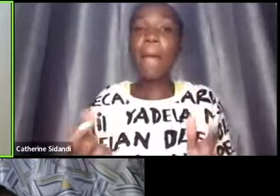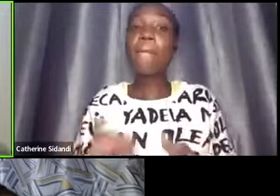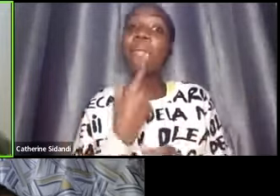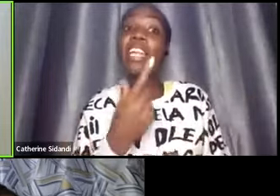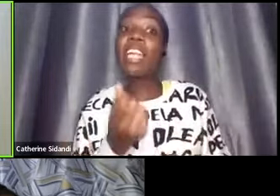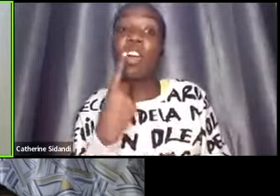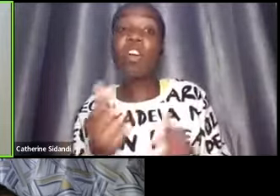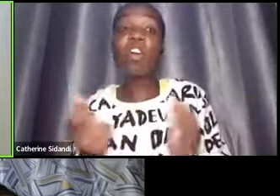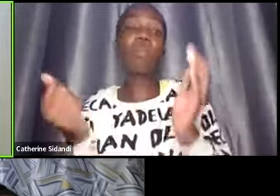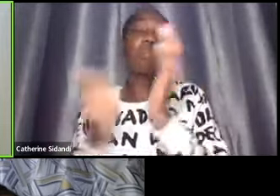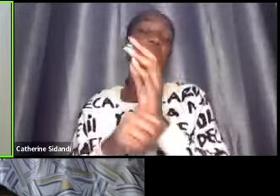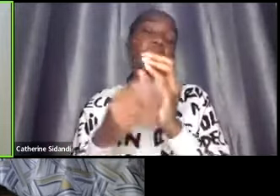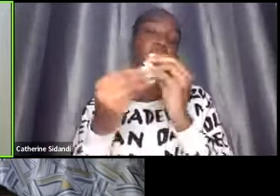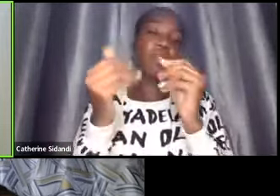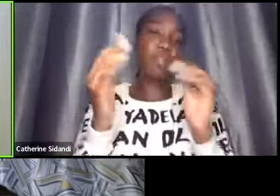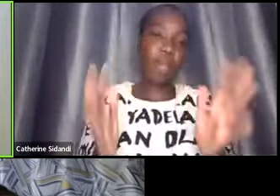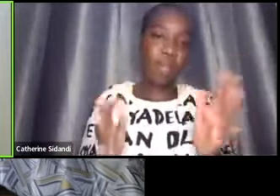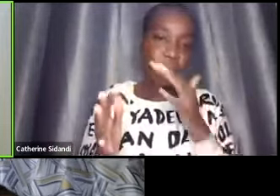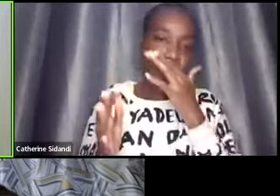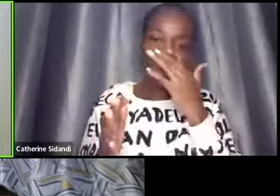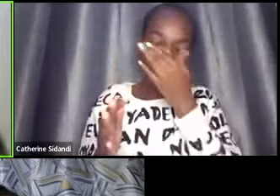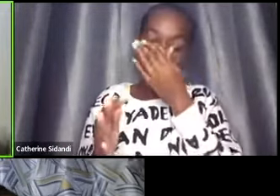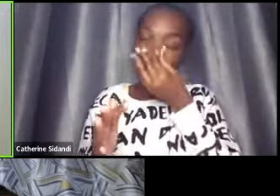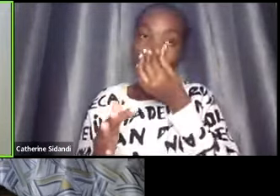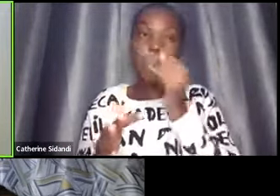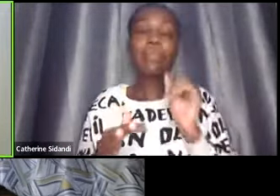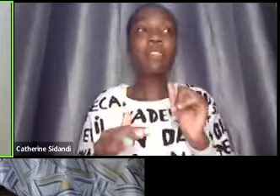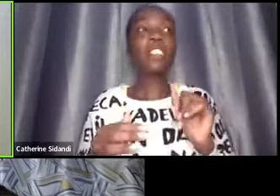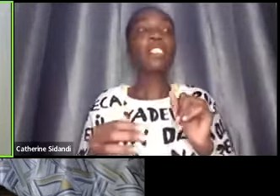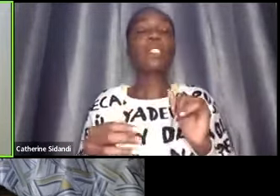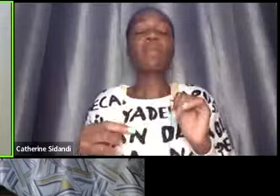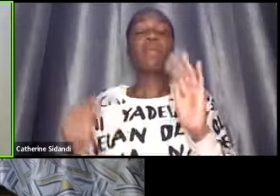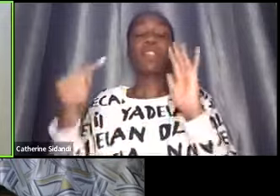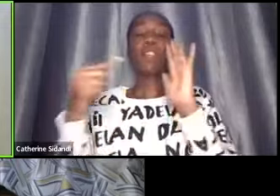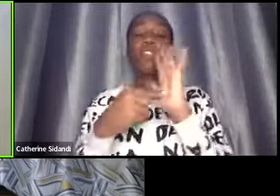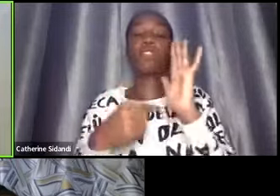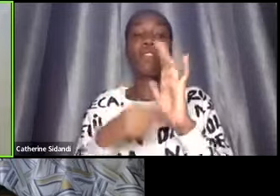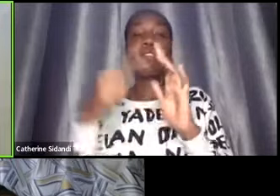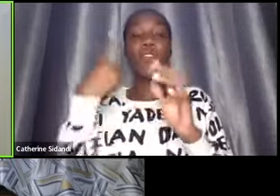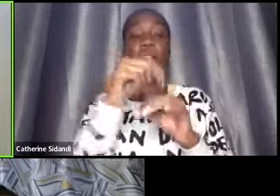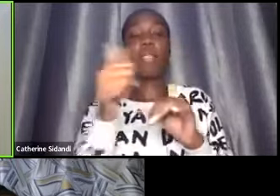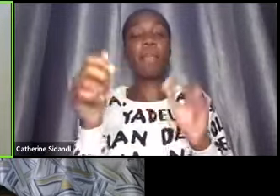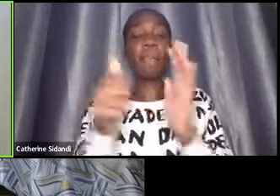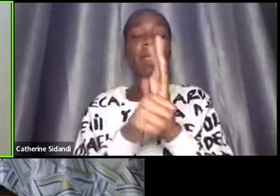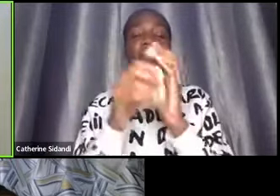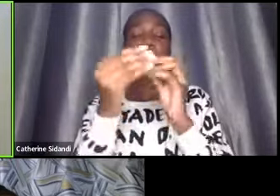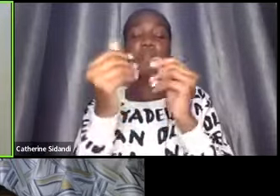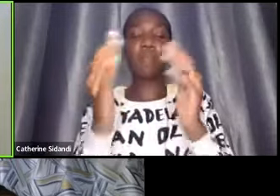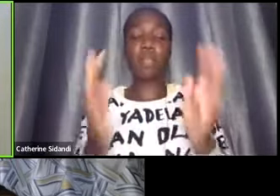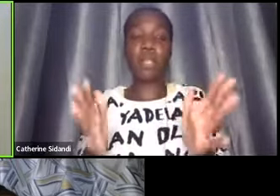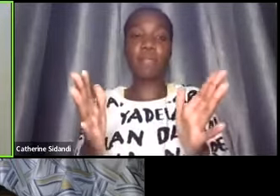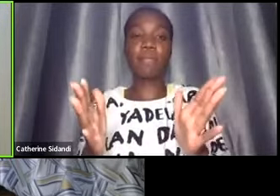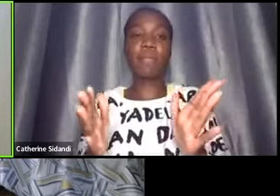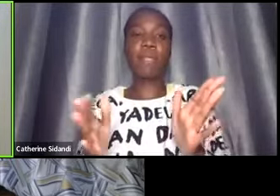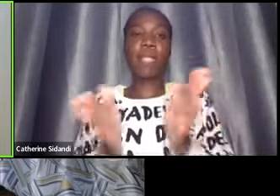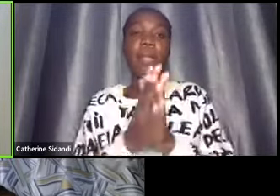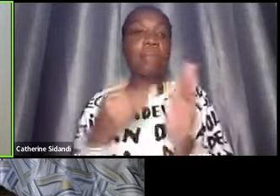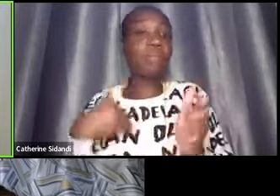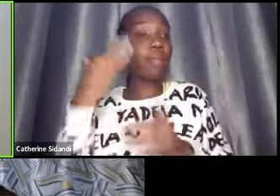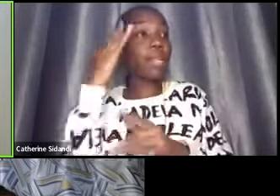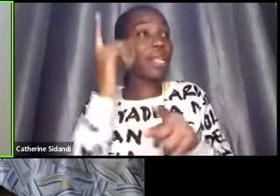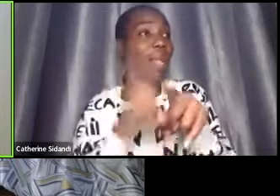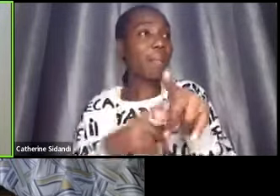disputes, construction dispute mediators, victim offender mediators, and many others. I realized when I was in an interview